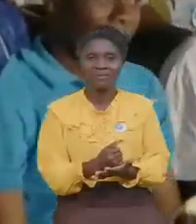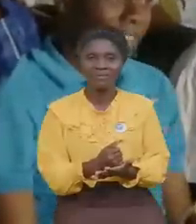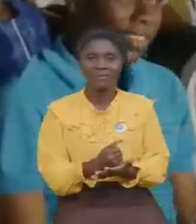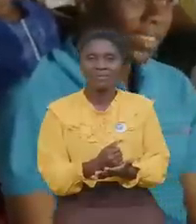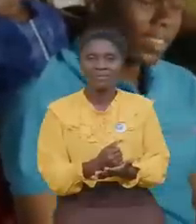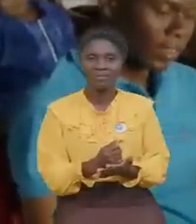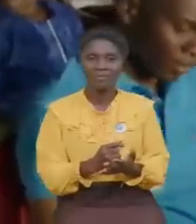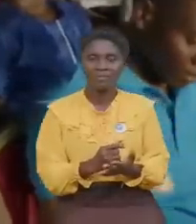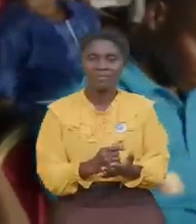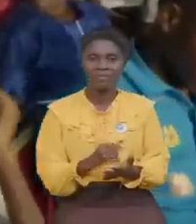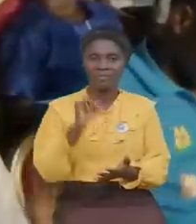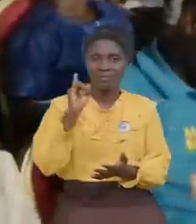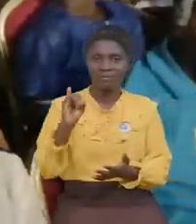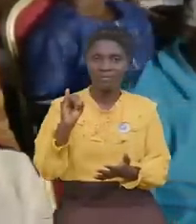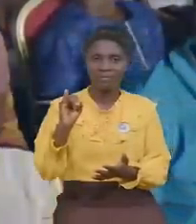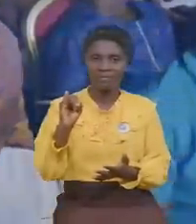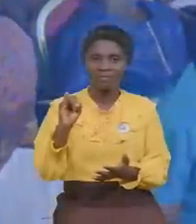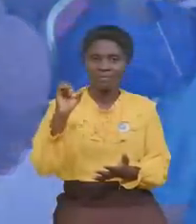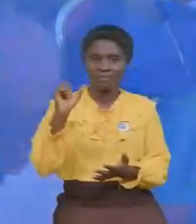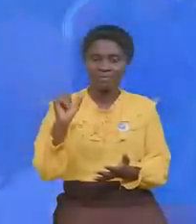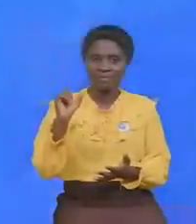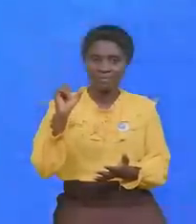Isaiah chapter 63 verse 1.